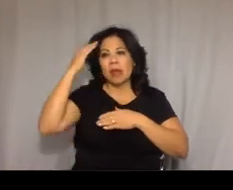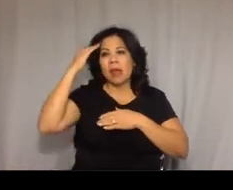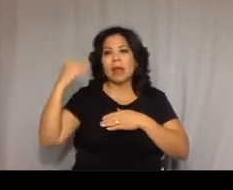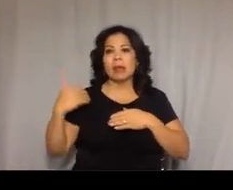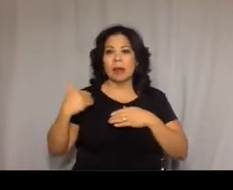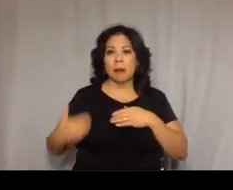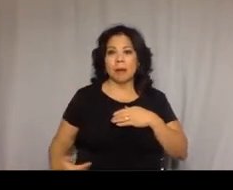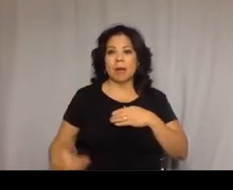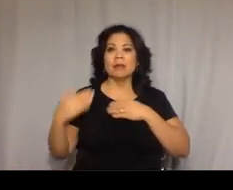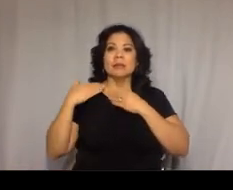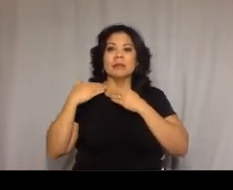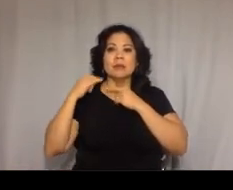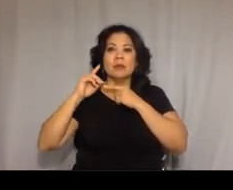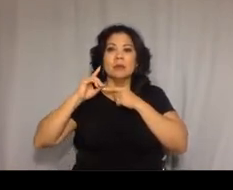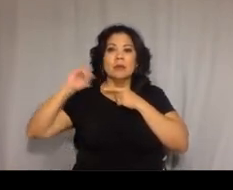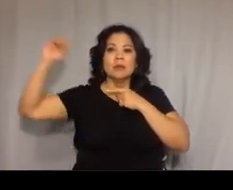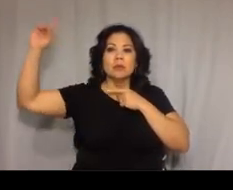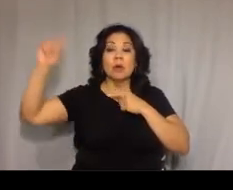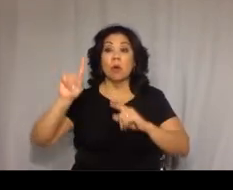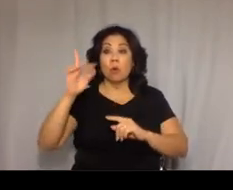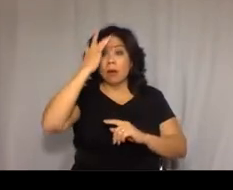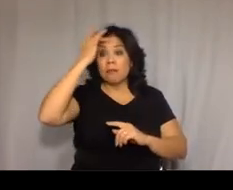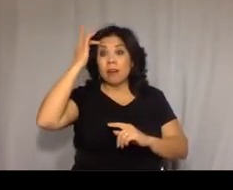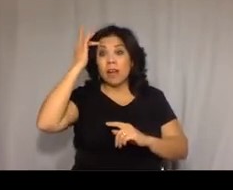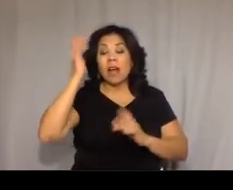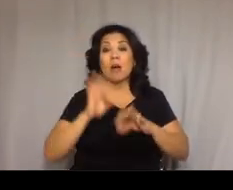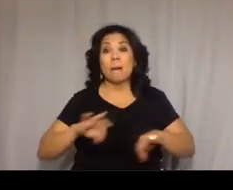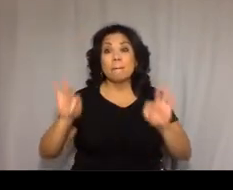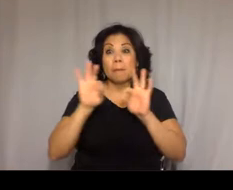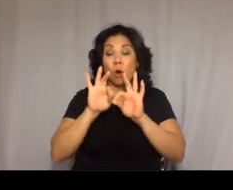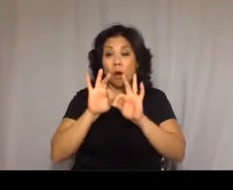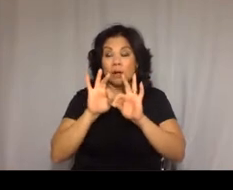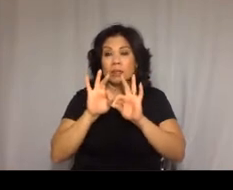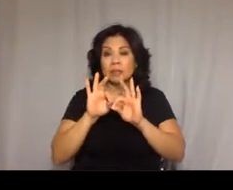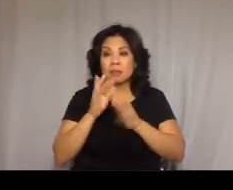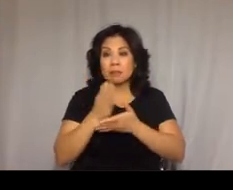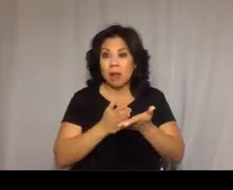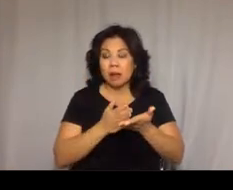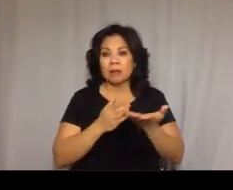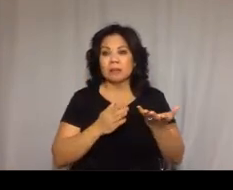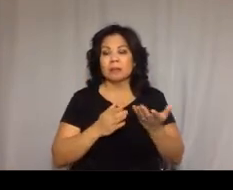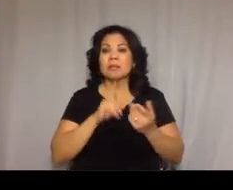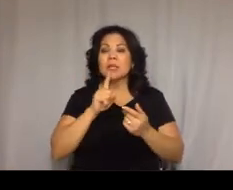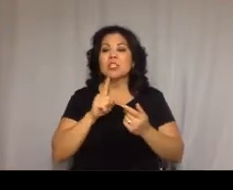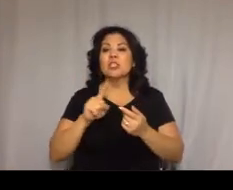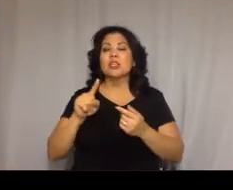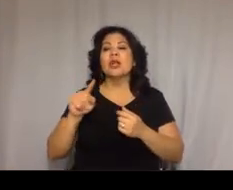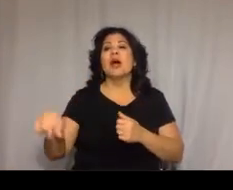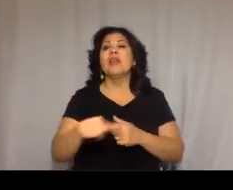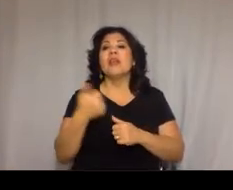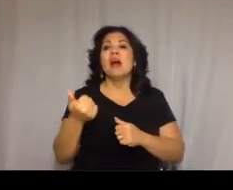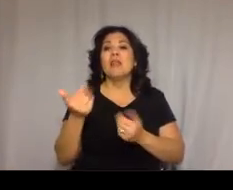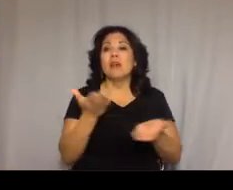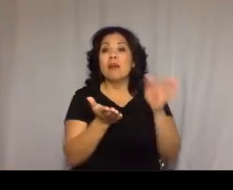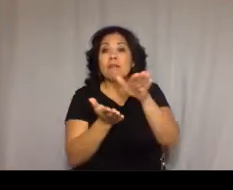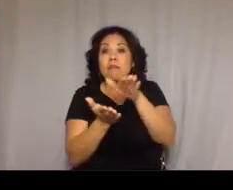goes straight up. Oh, I forgot an important step. We have to be sure to fold our paper a second time so